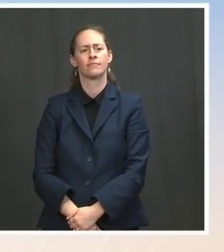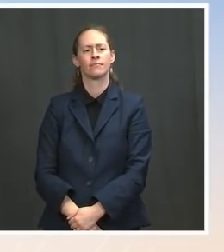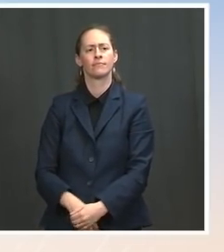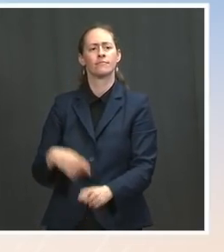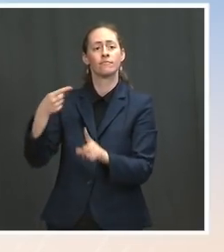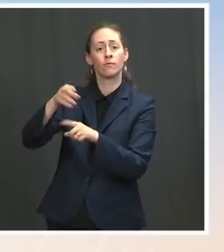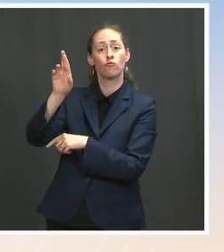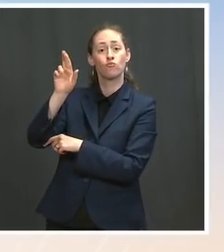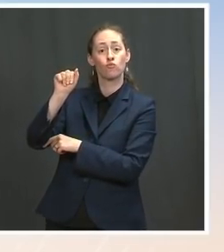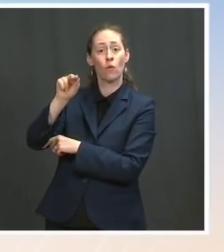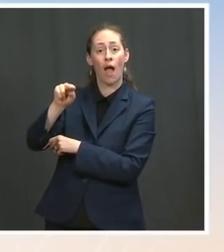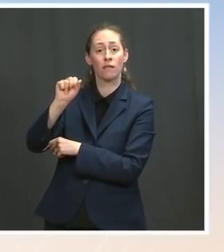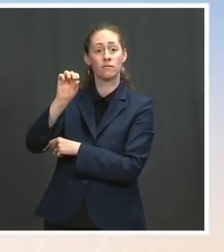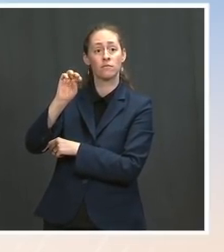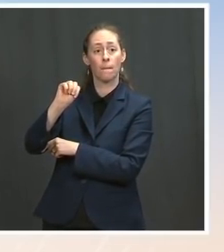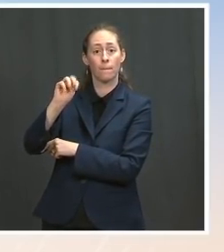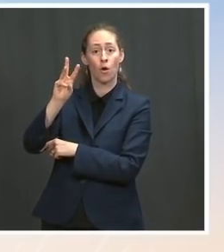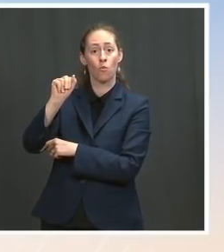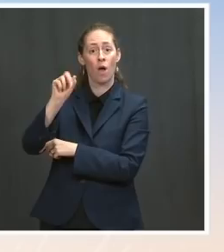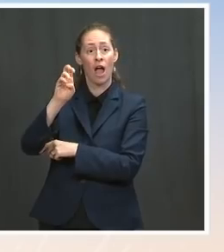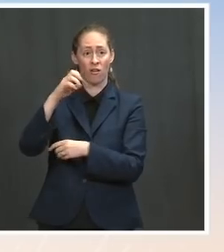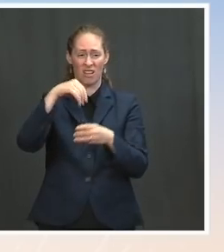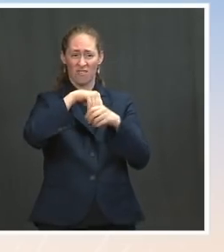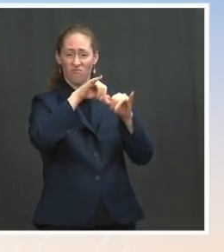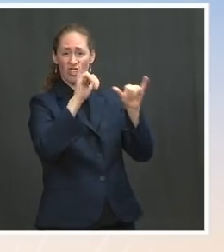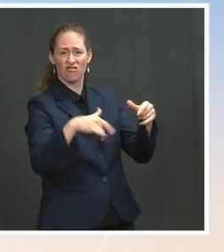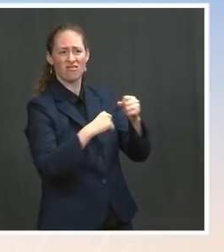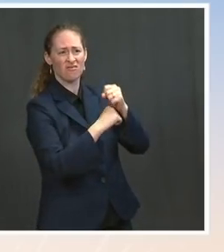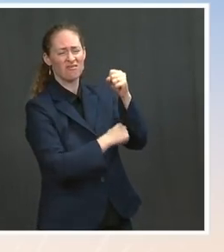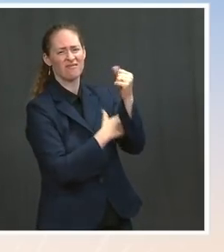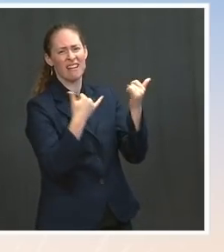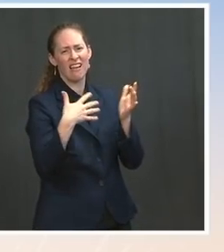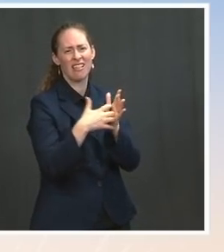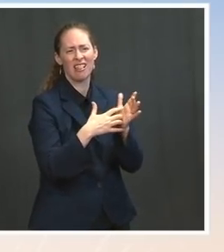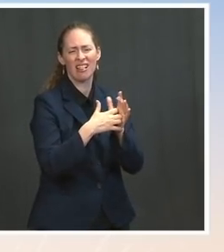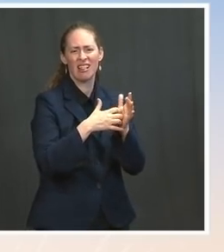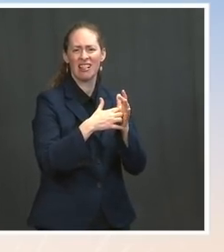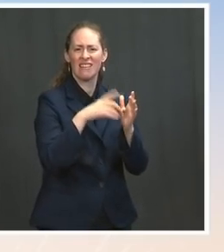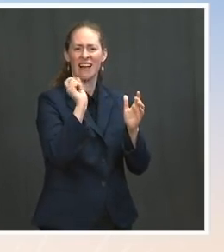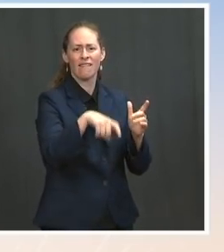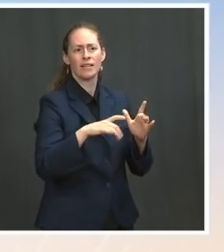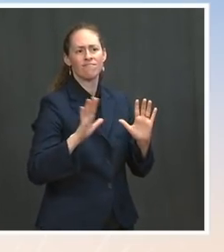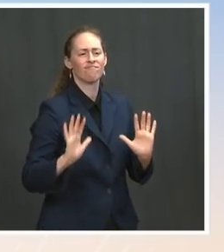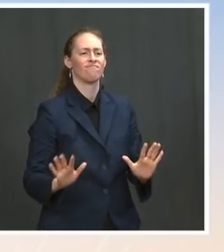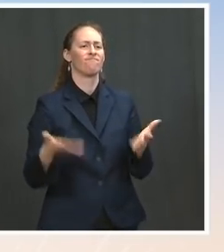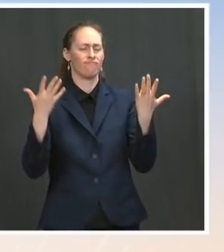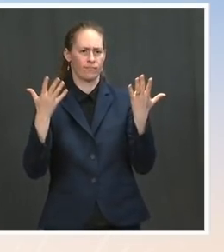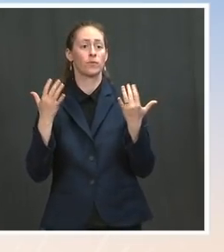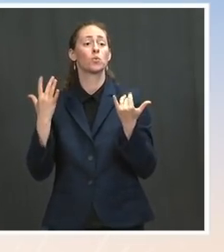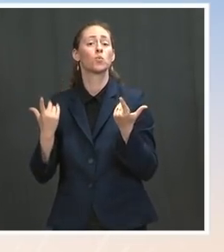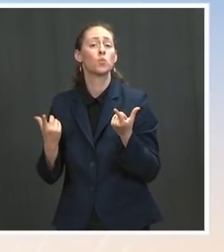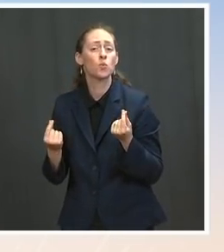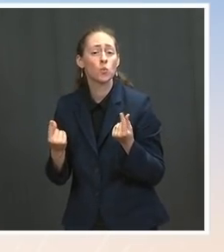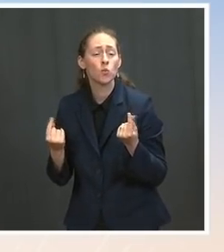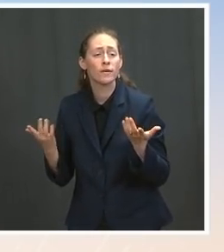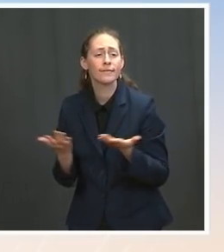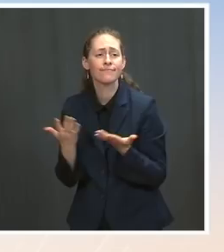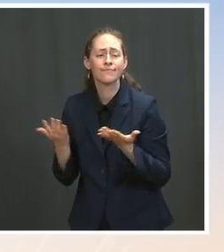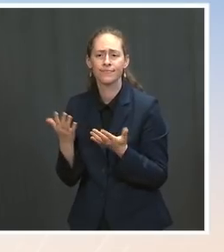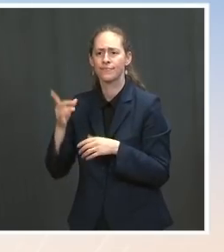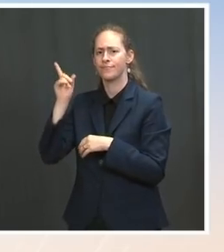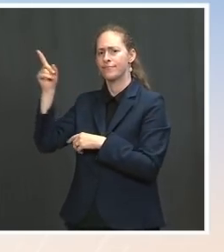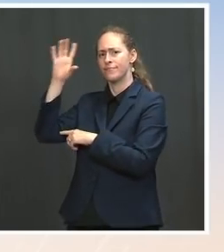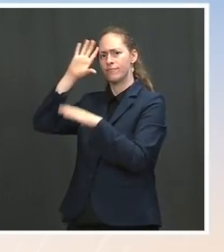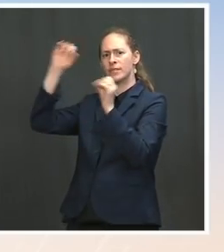closely with the private sector. We will work in partnership with them. That is something that this administration has done a bit differently than in the past